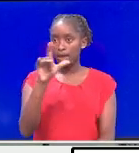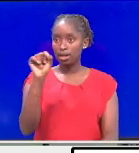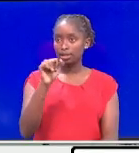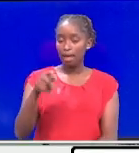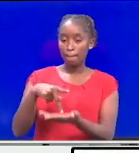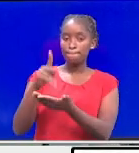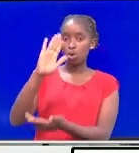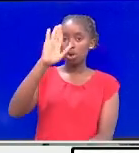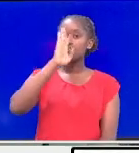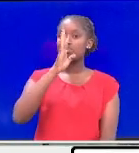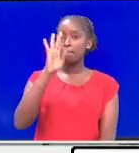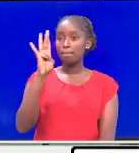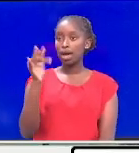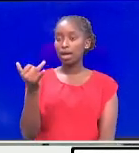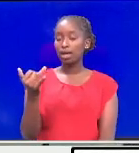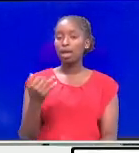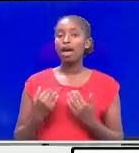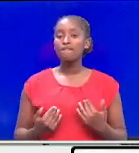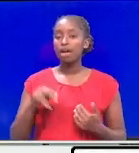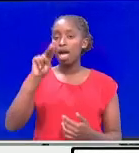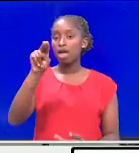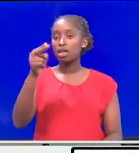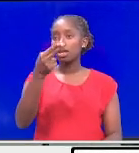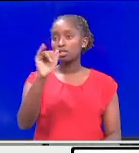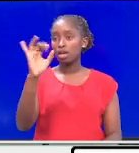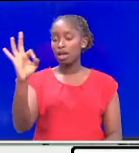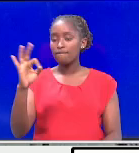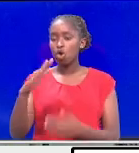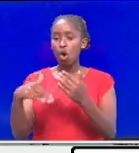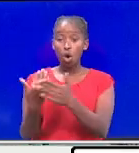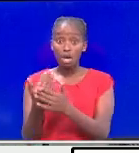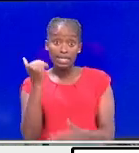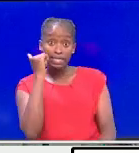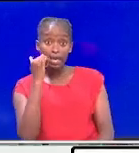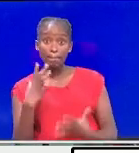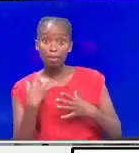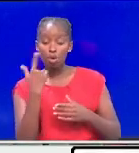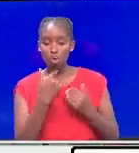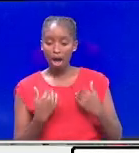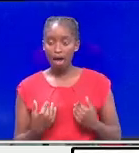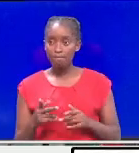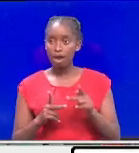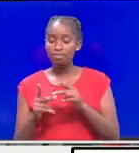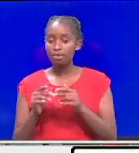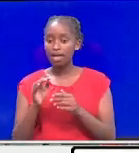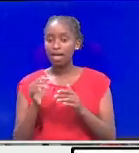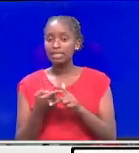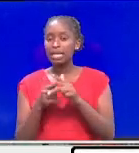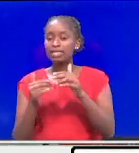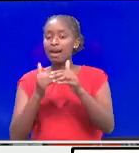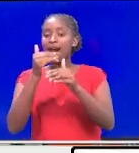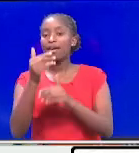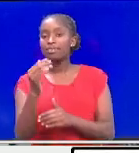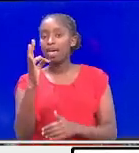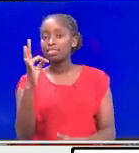NHIF. All patients whose admission or whose procedures commenced after 30th